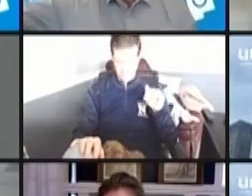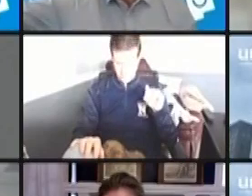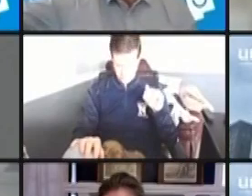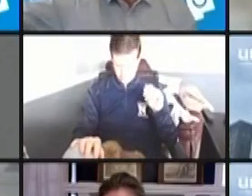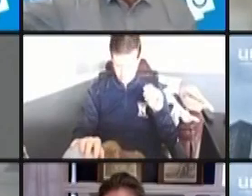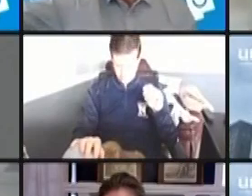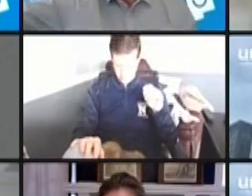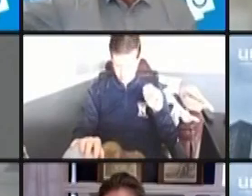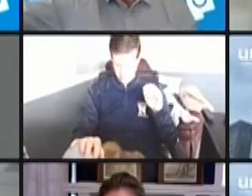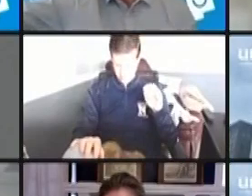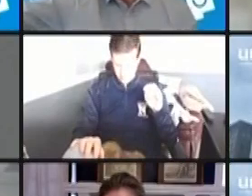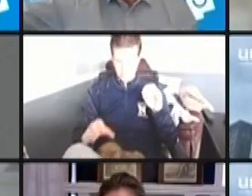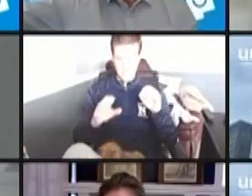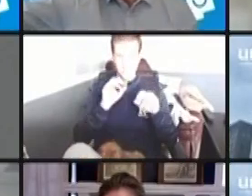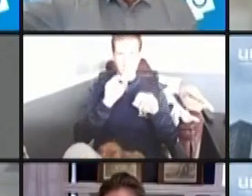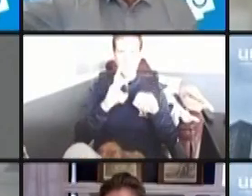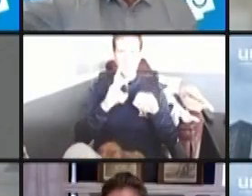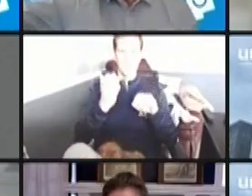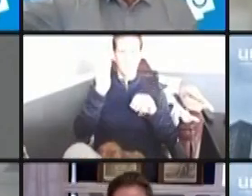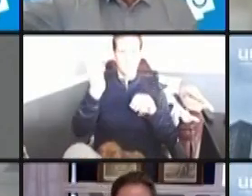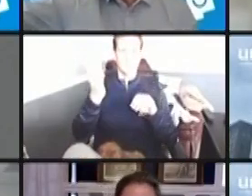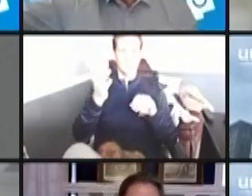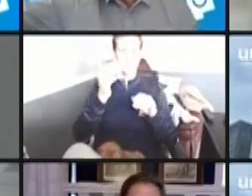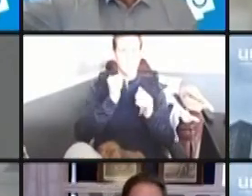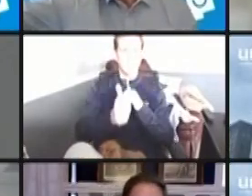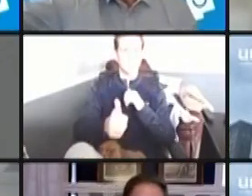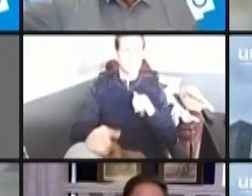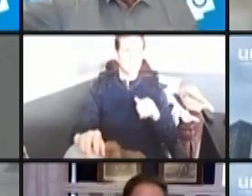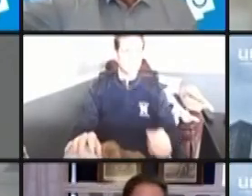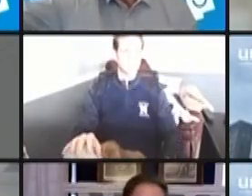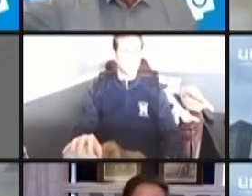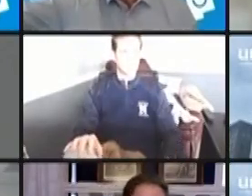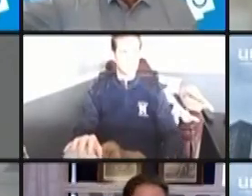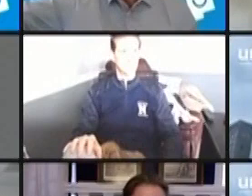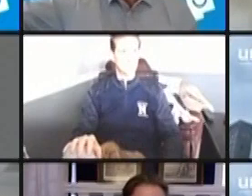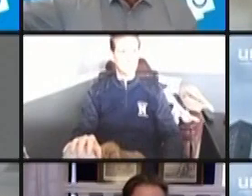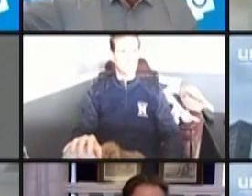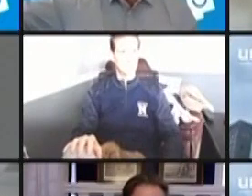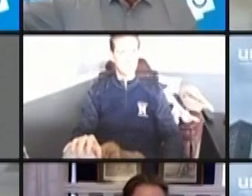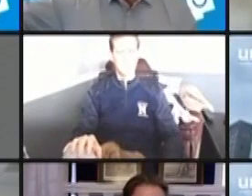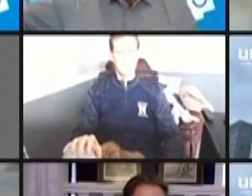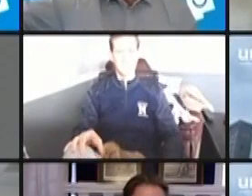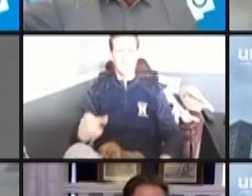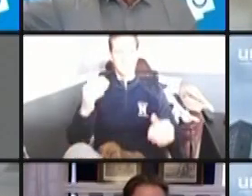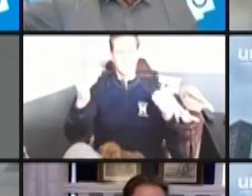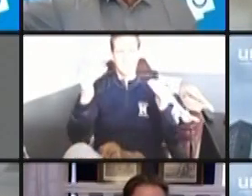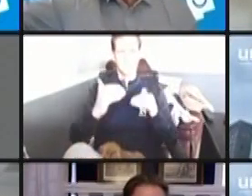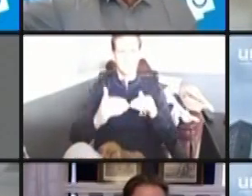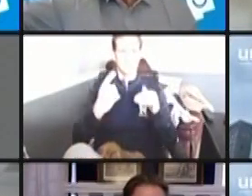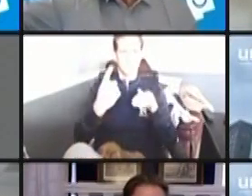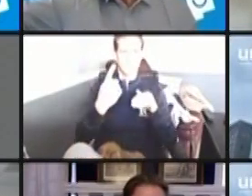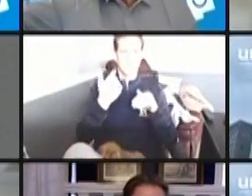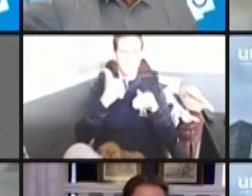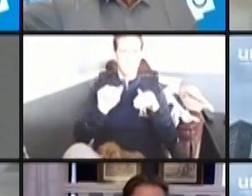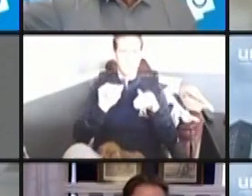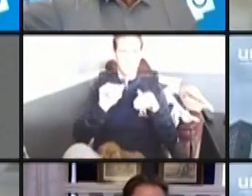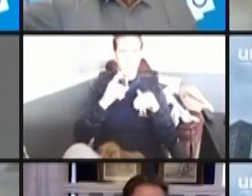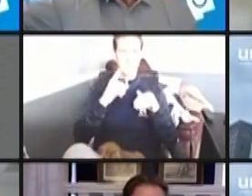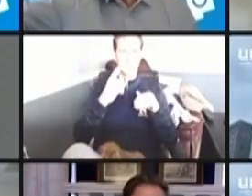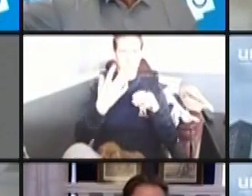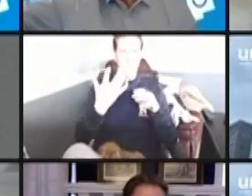Okay, great. The motion carries. We'll do the next one. If anybody would like to take a shot at